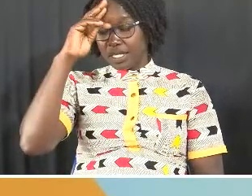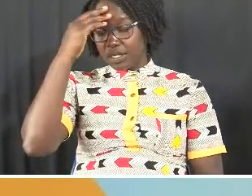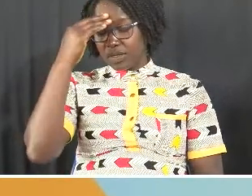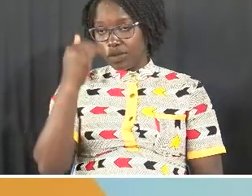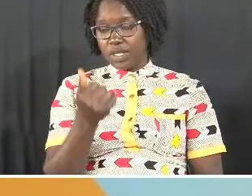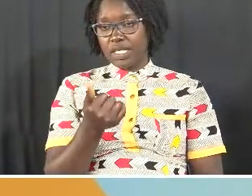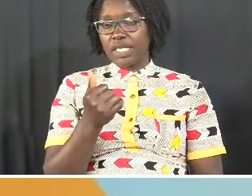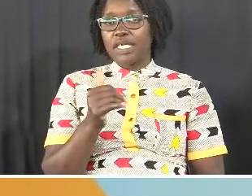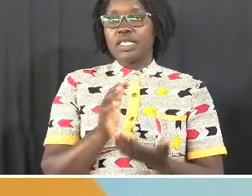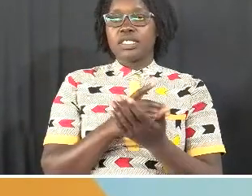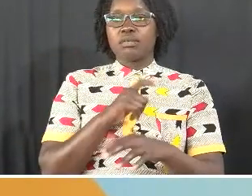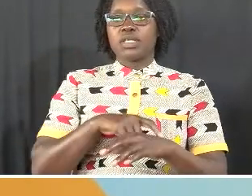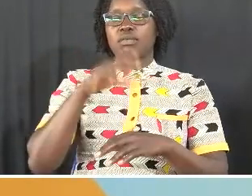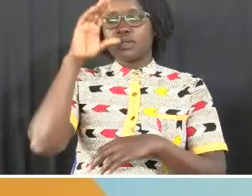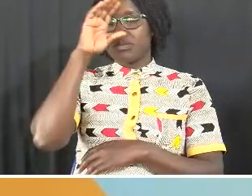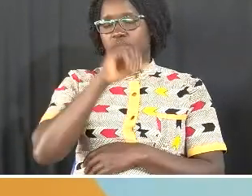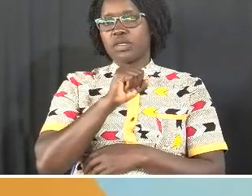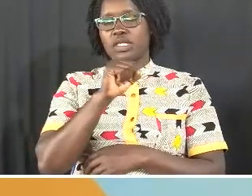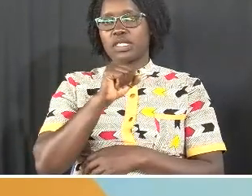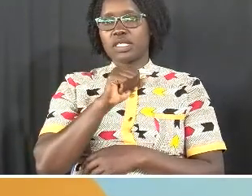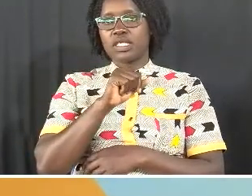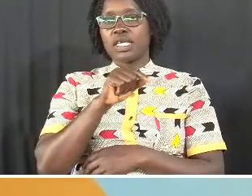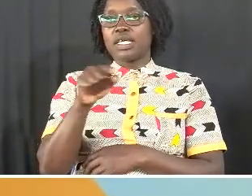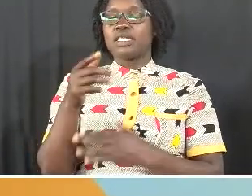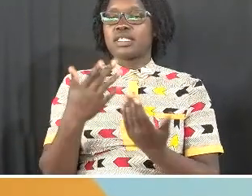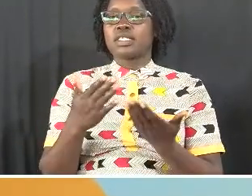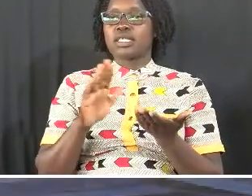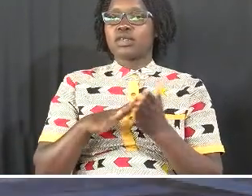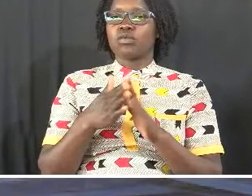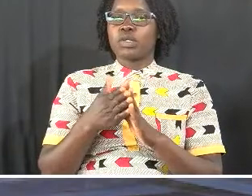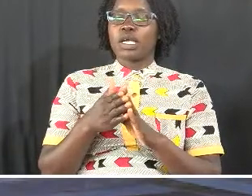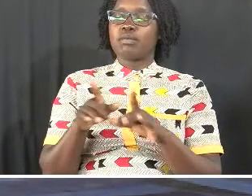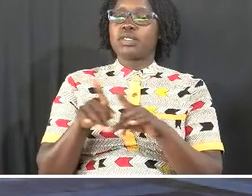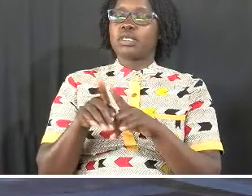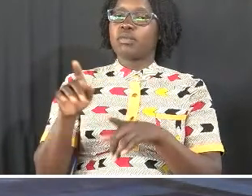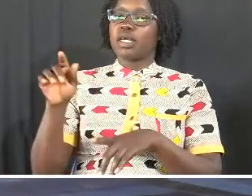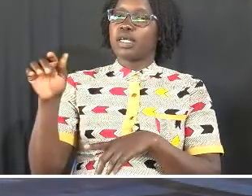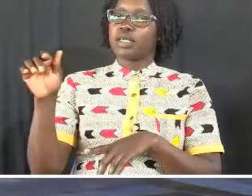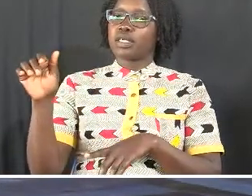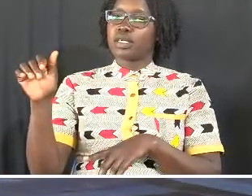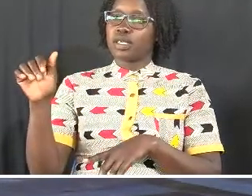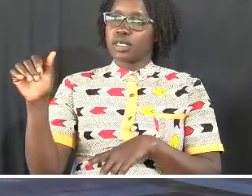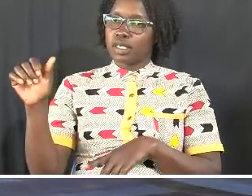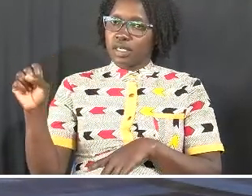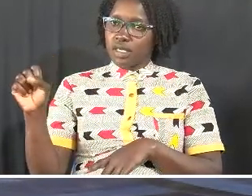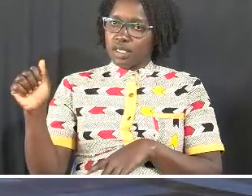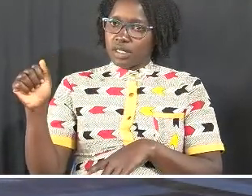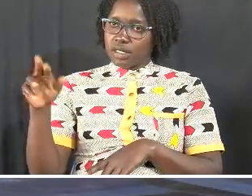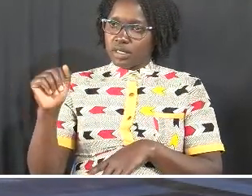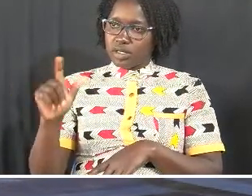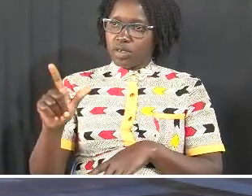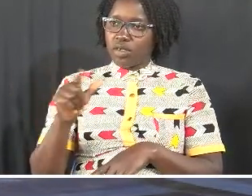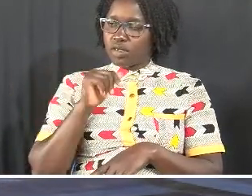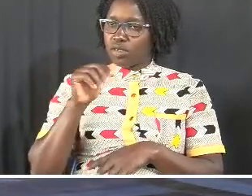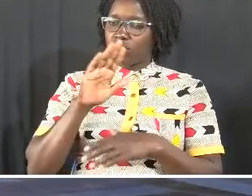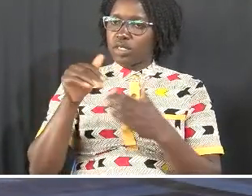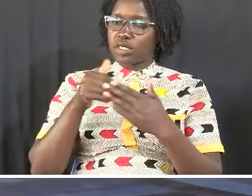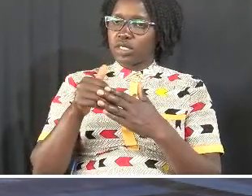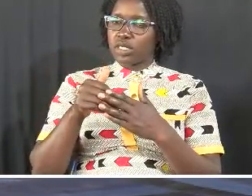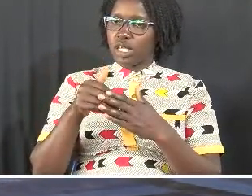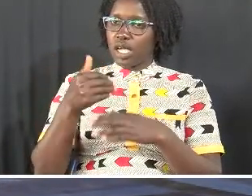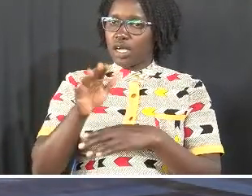sometimes miss this thing, and we become like Saul. Instead of reaching out to others to